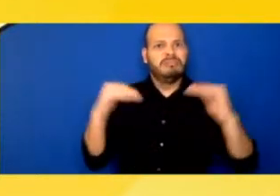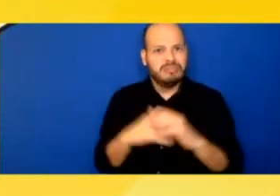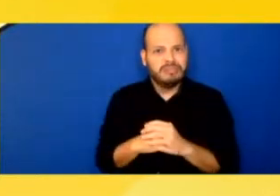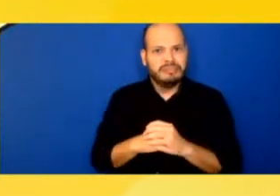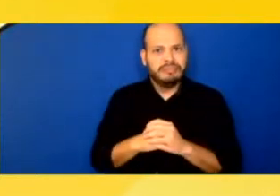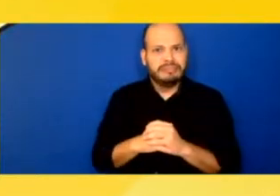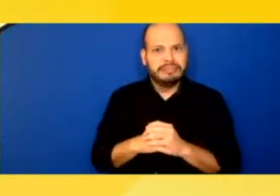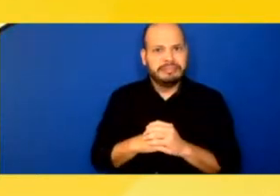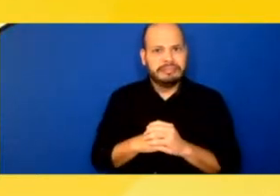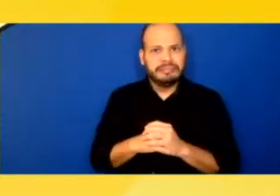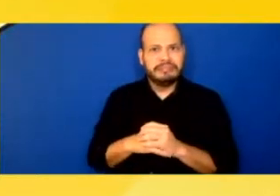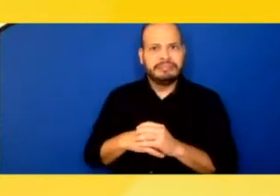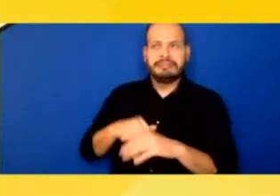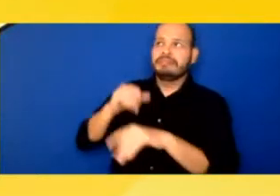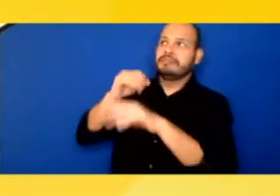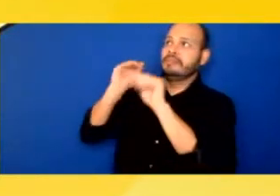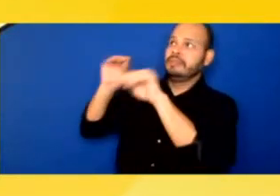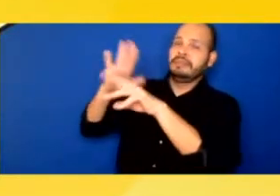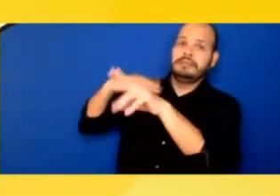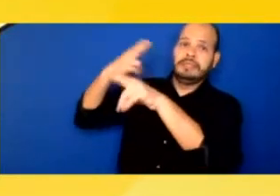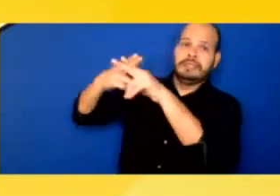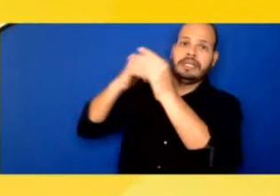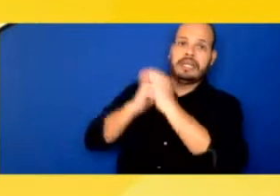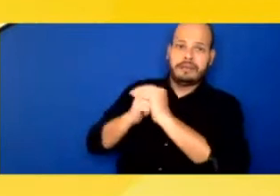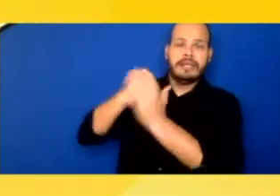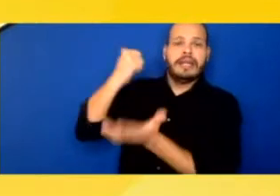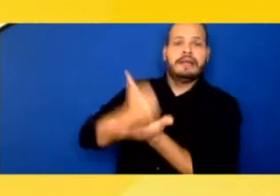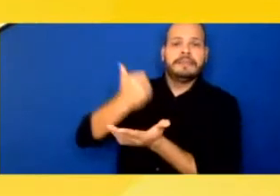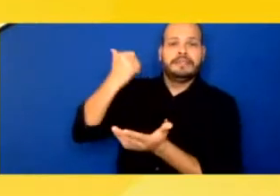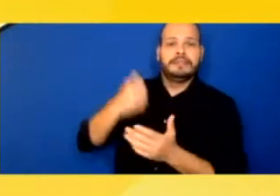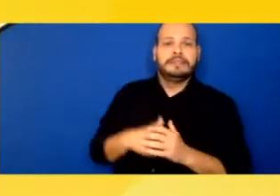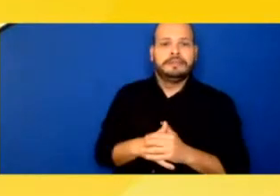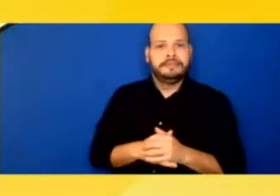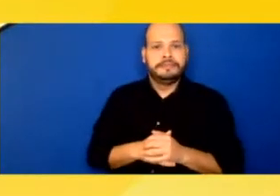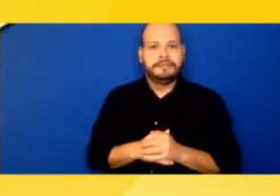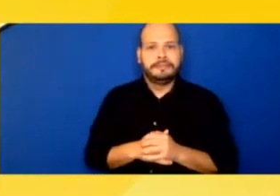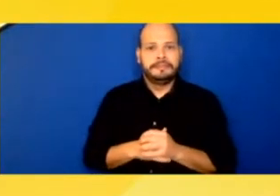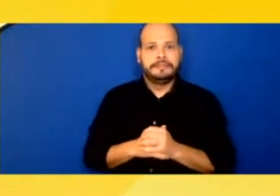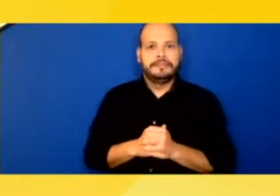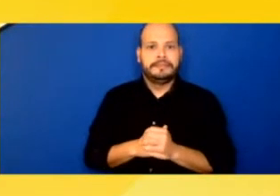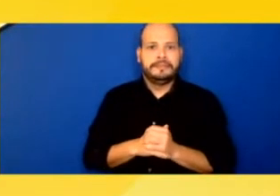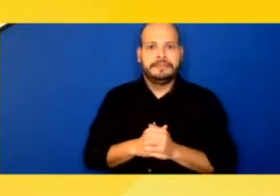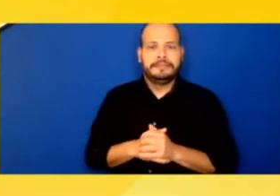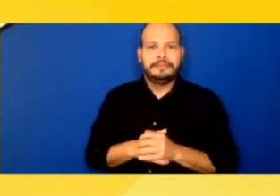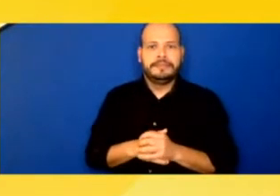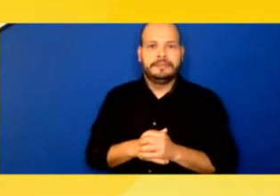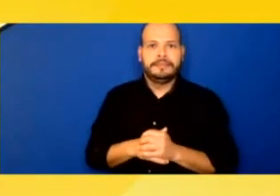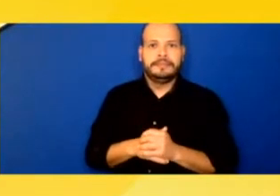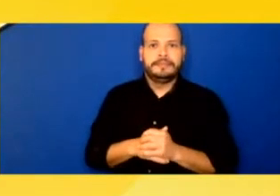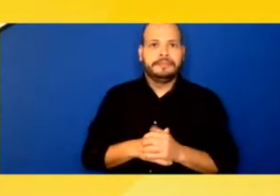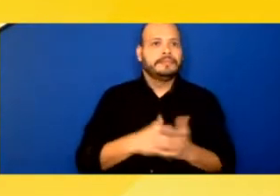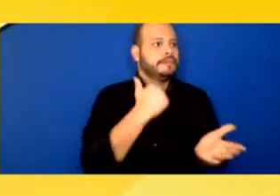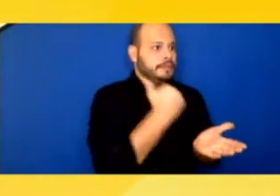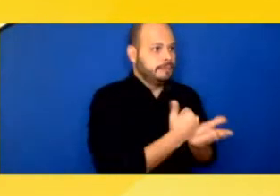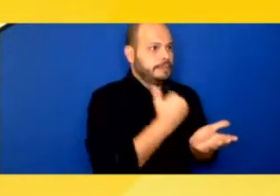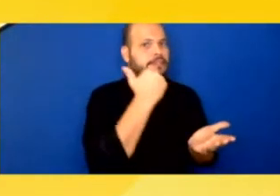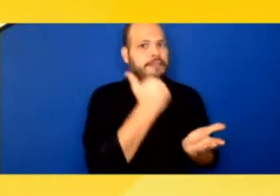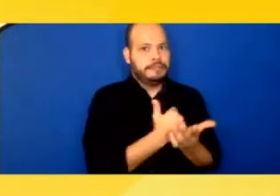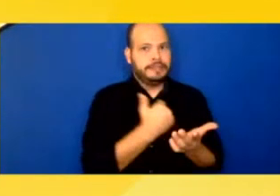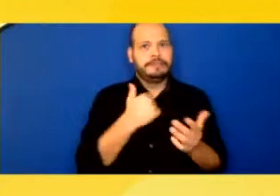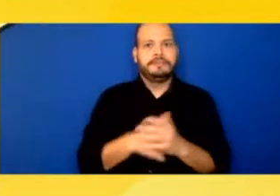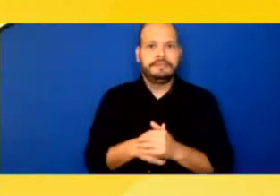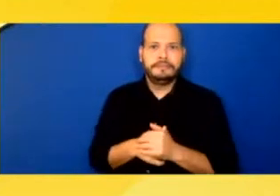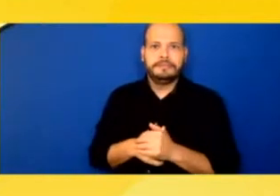Amen. Amen. Amen. Bishop Bob. Ringing deep in my spirit for the last few